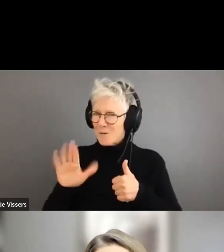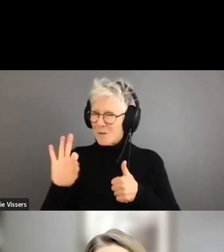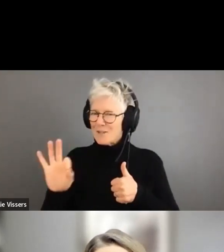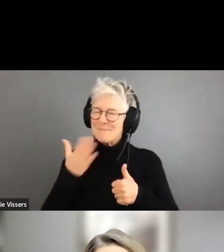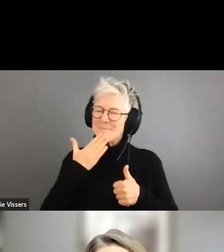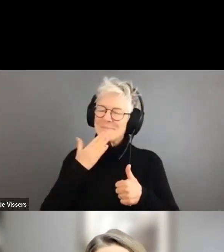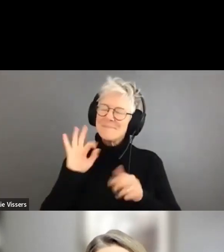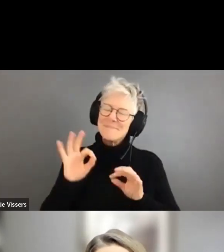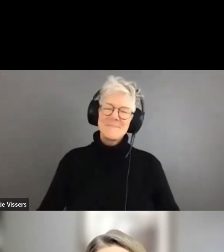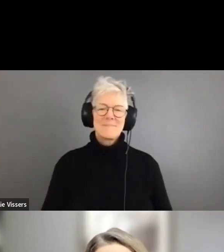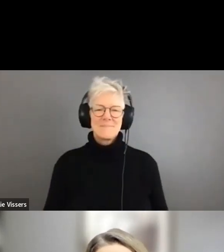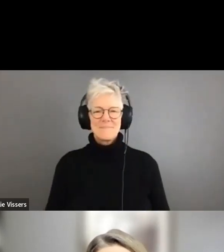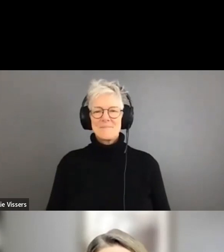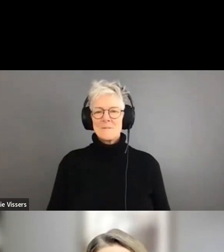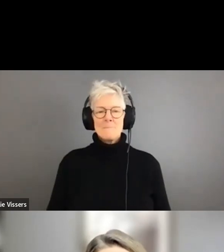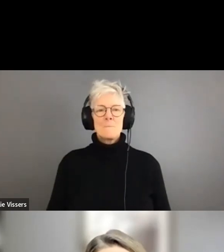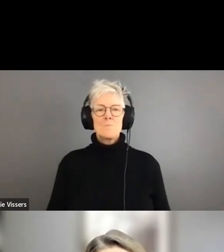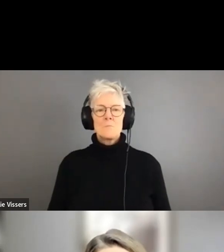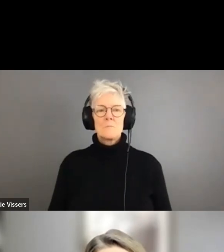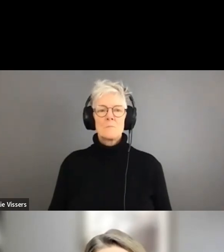Really appreciate it. Excellent.